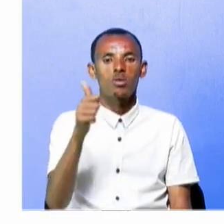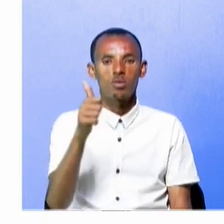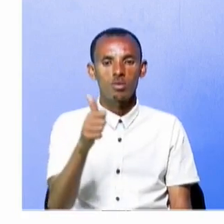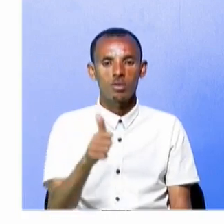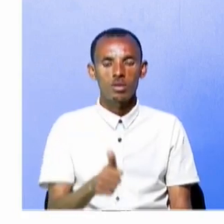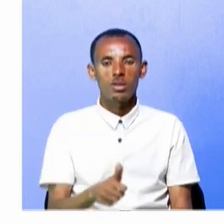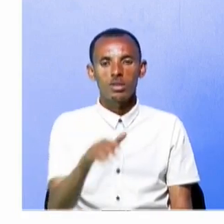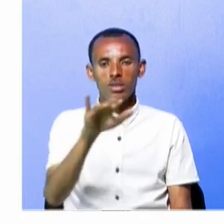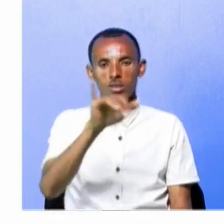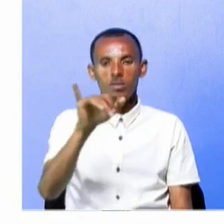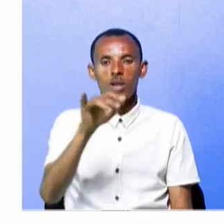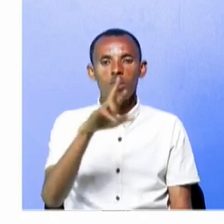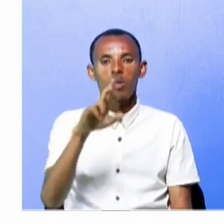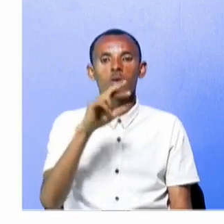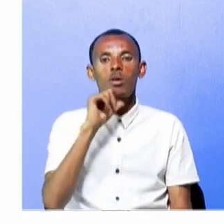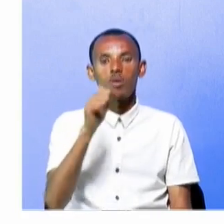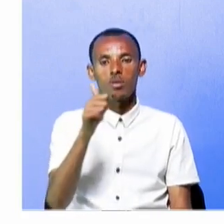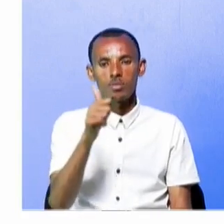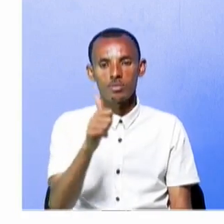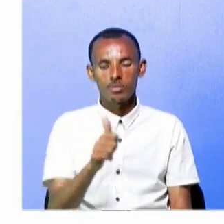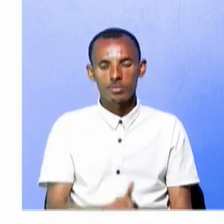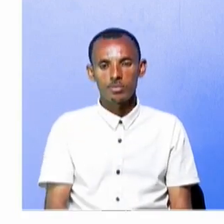are similar.